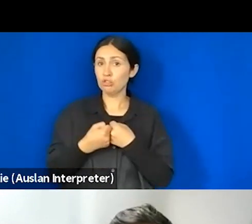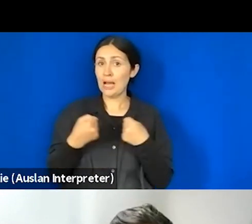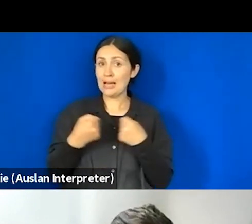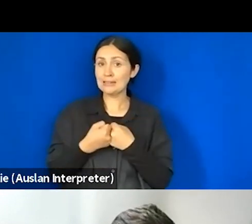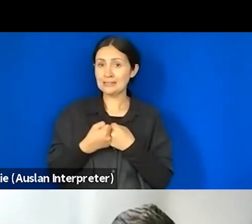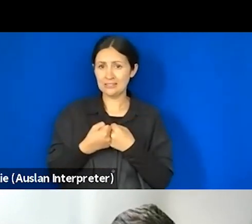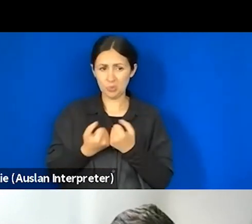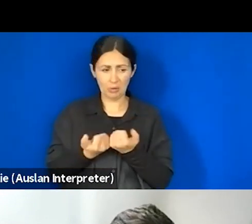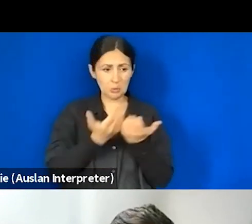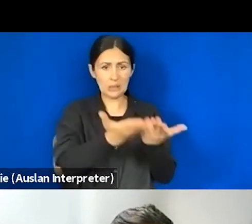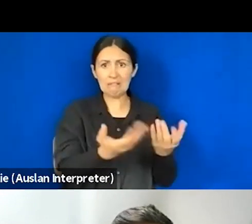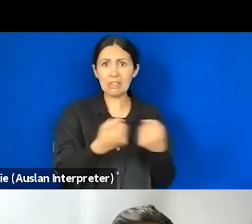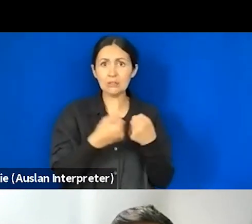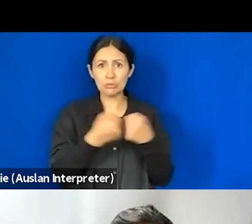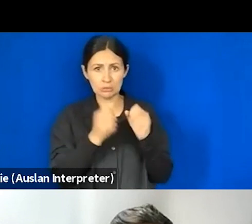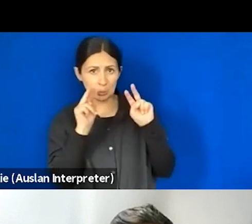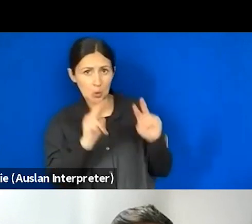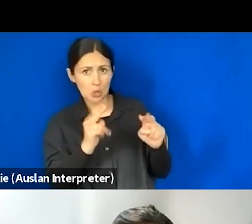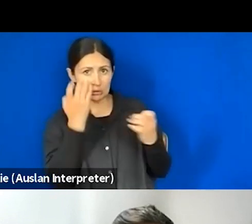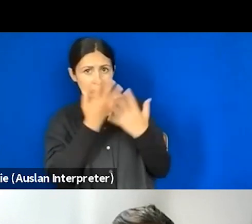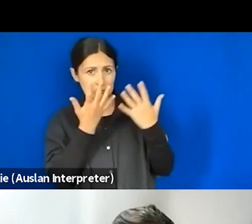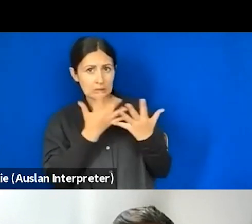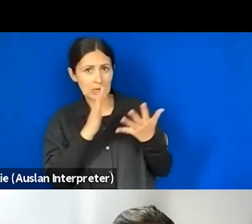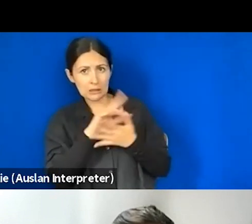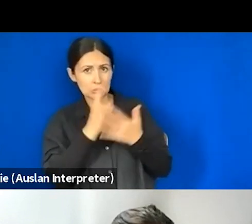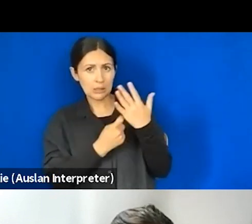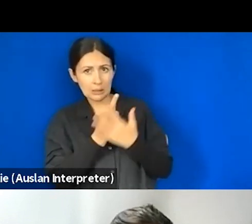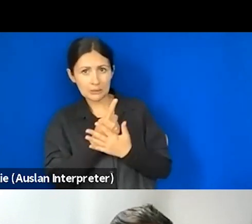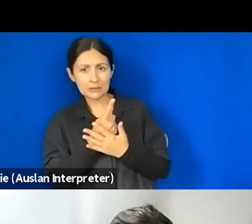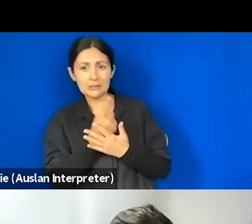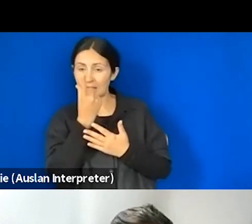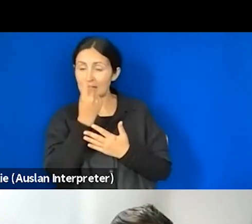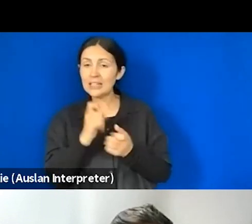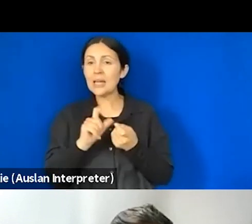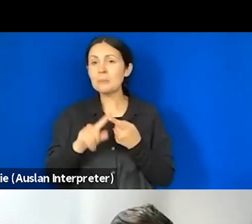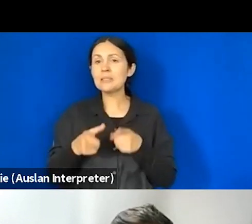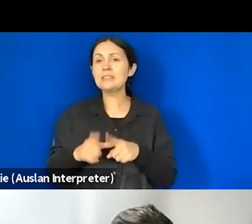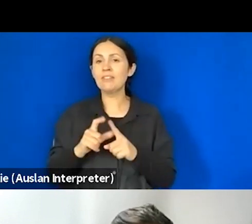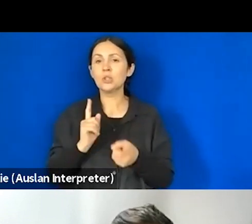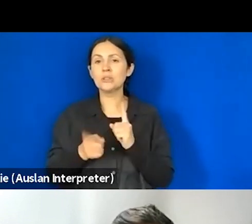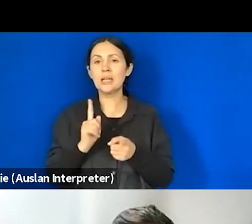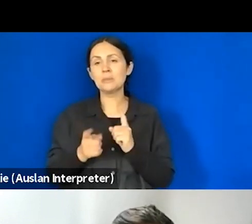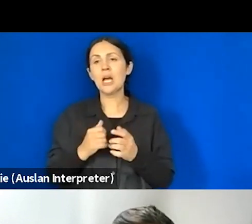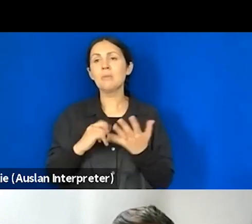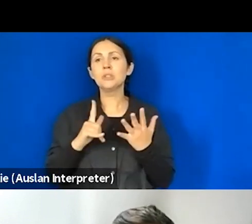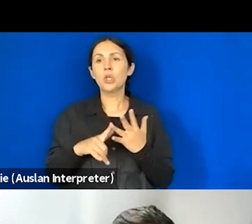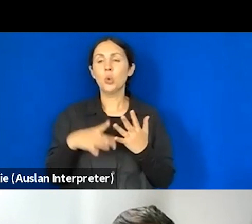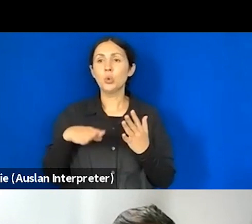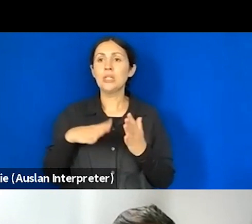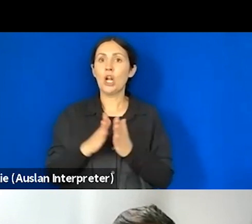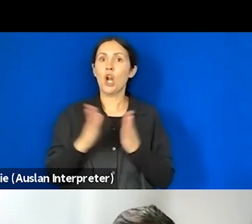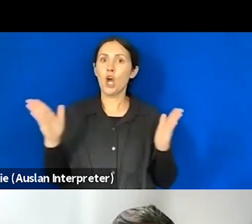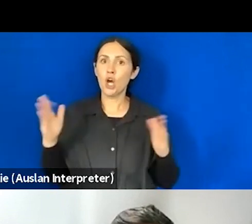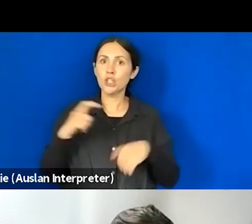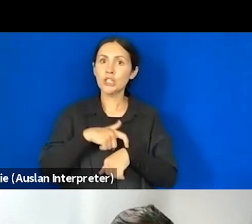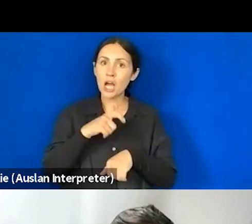the active agent from placebo, it's a bit more difficult, I think, and obviously we need longer term follow-ups to